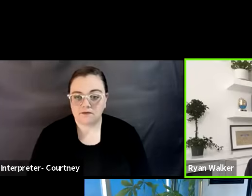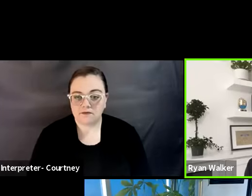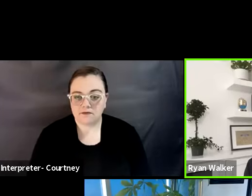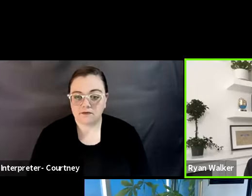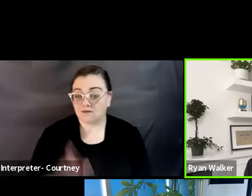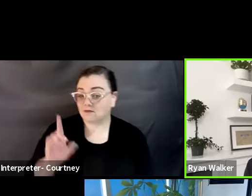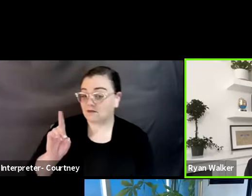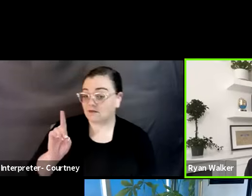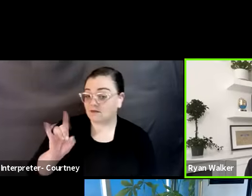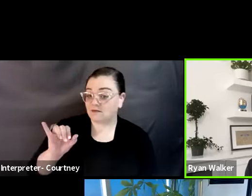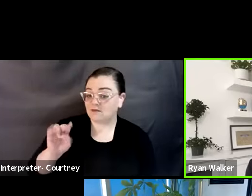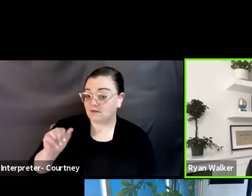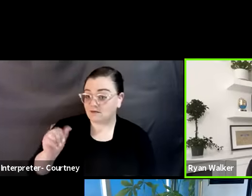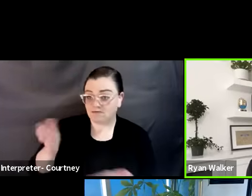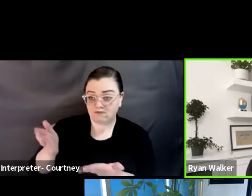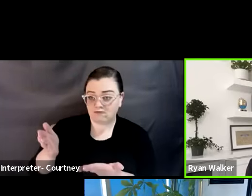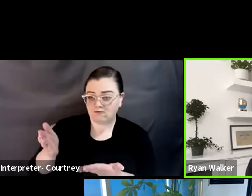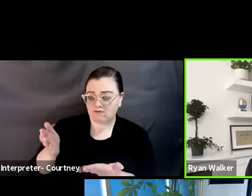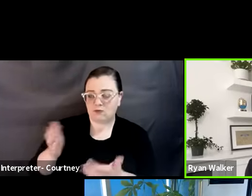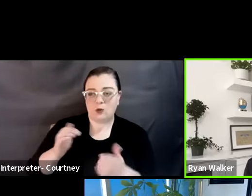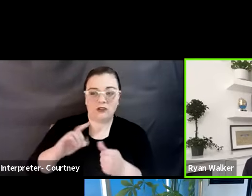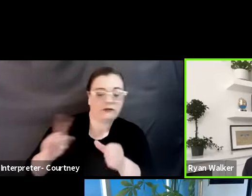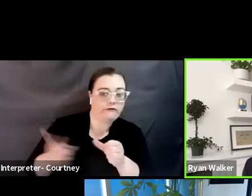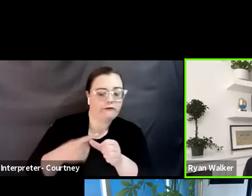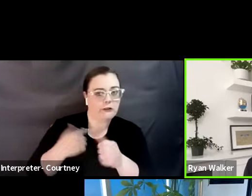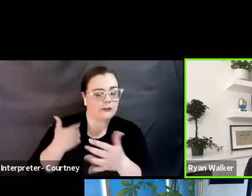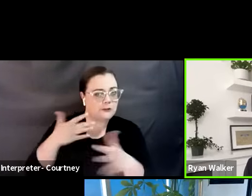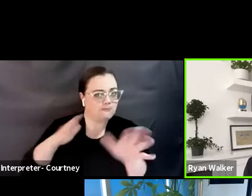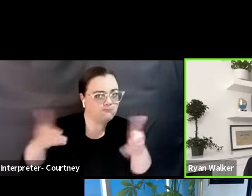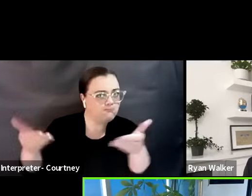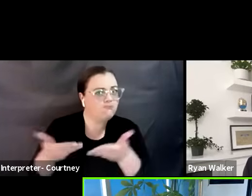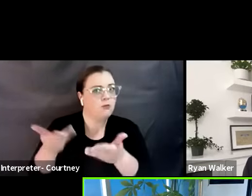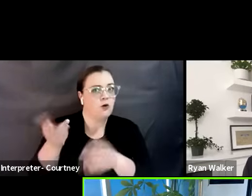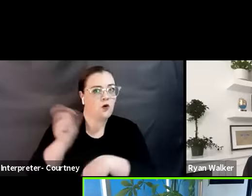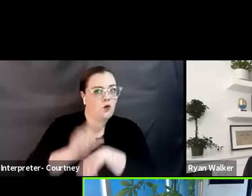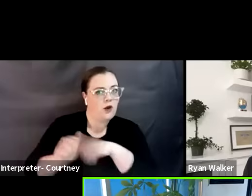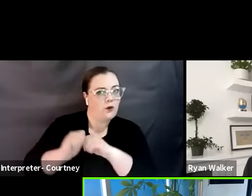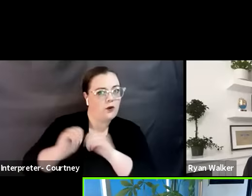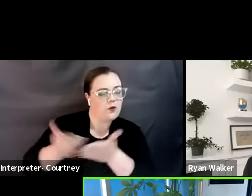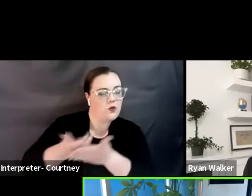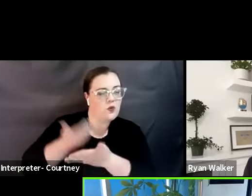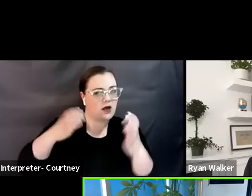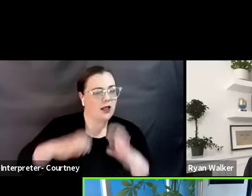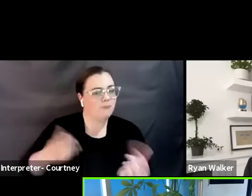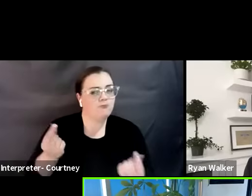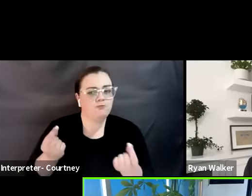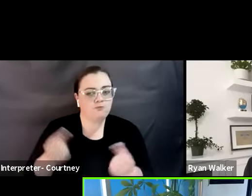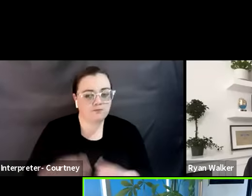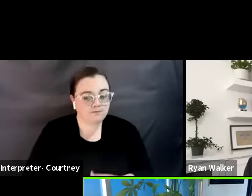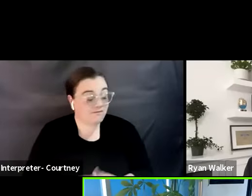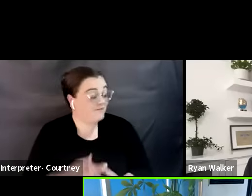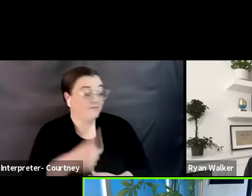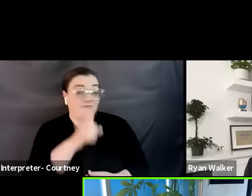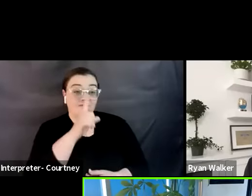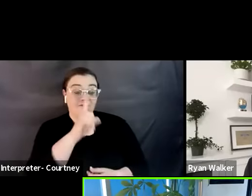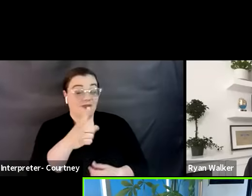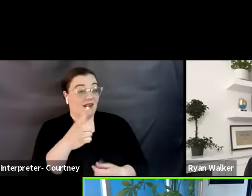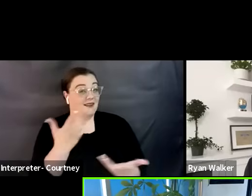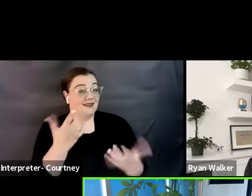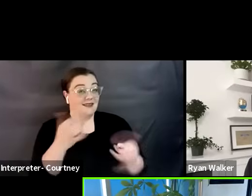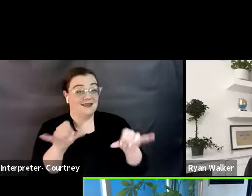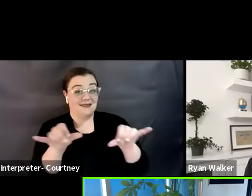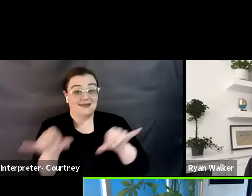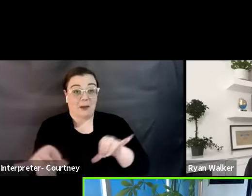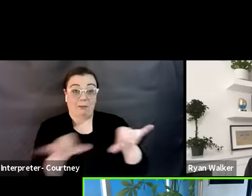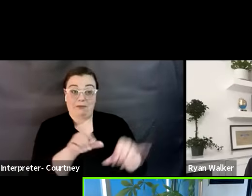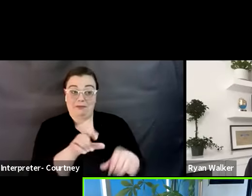Dina, what about you? What is it like when you first start working with a new client? Well, first the same as both Angela and Jennifer, has